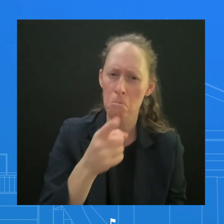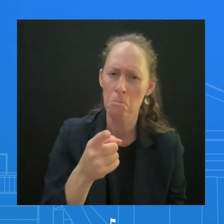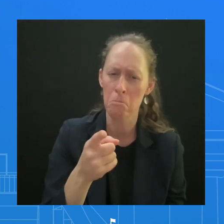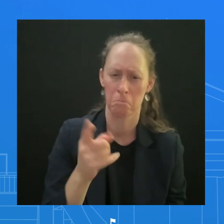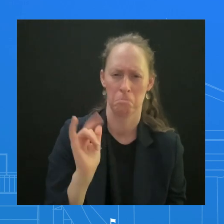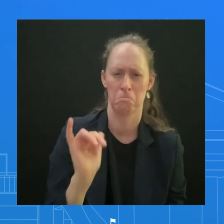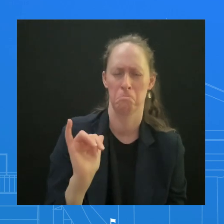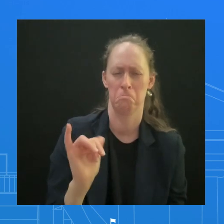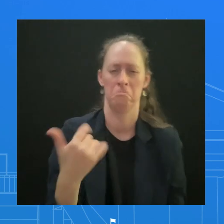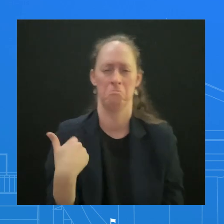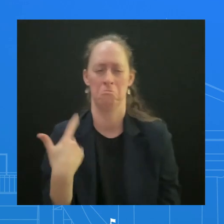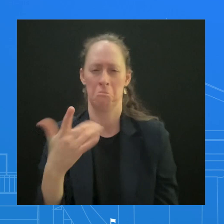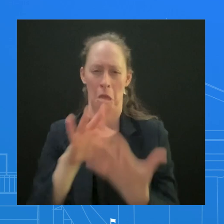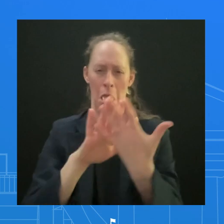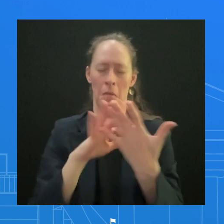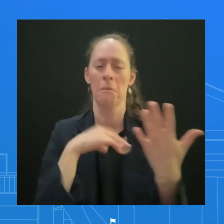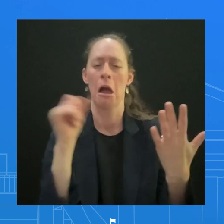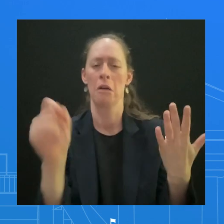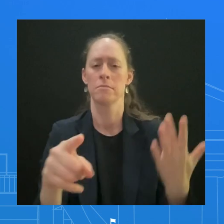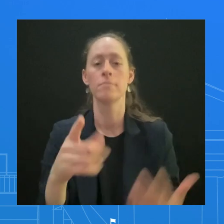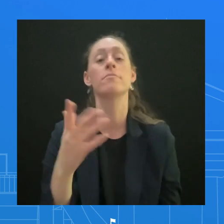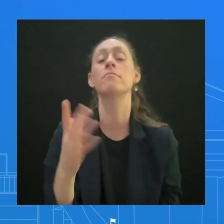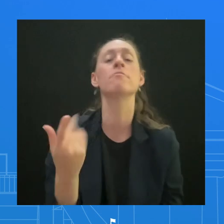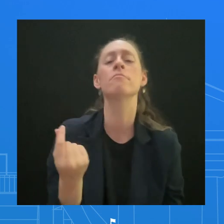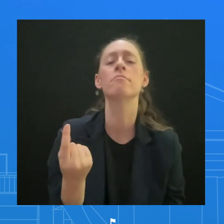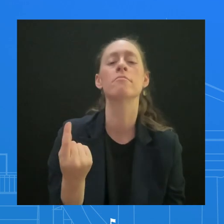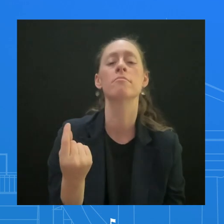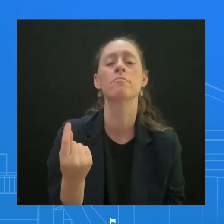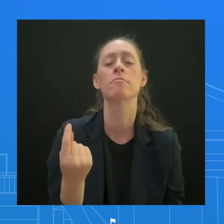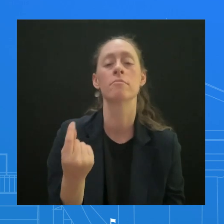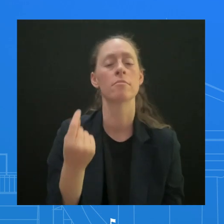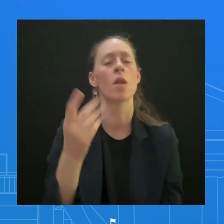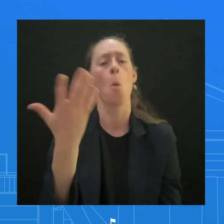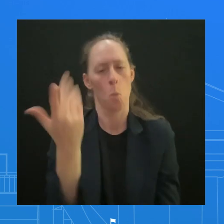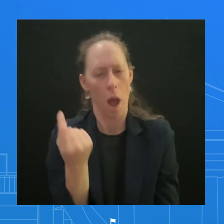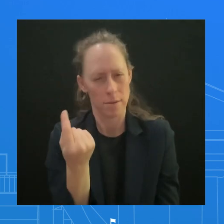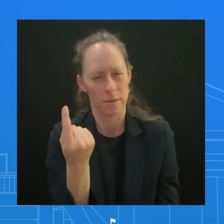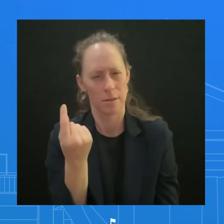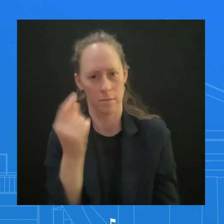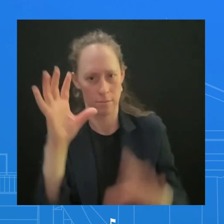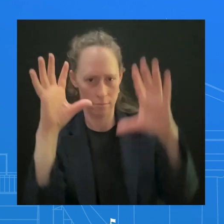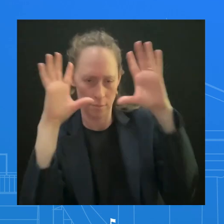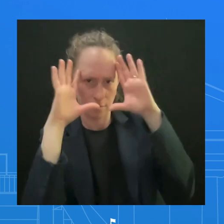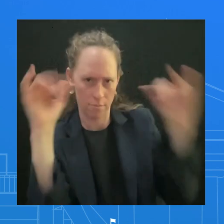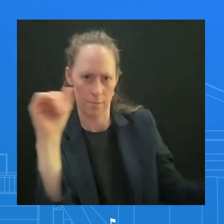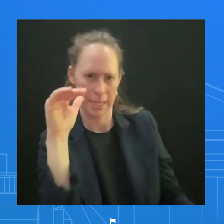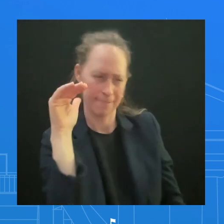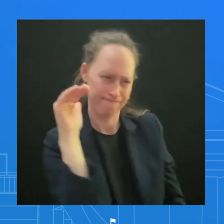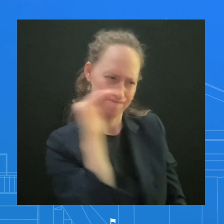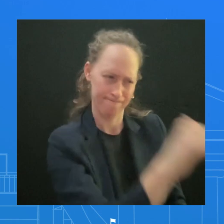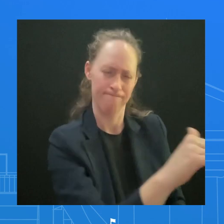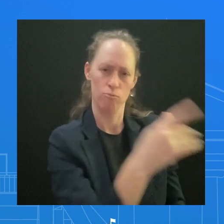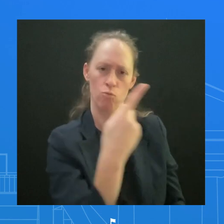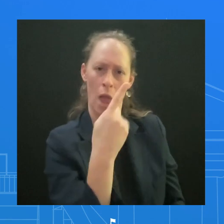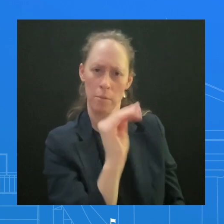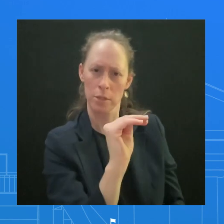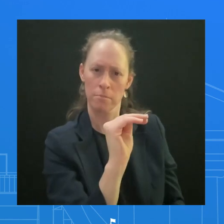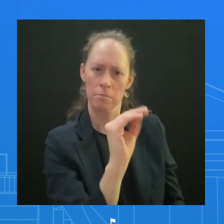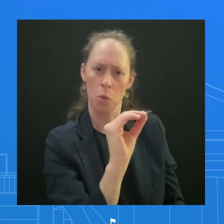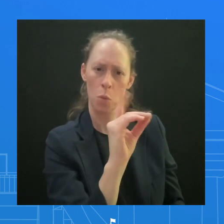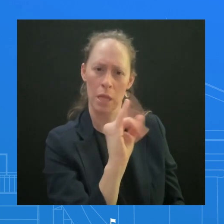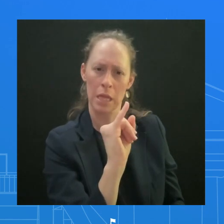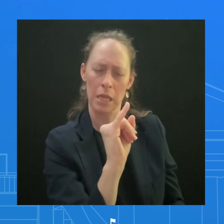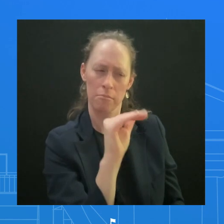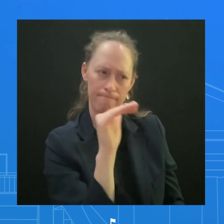to Prime Minister Modi in terms of supporting or getting the support of Global South countries